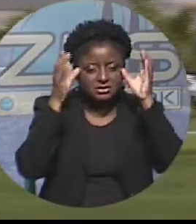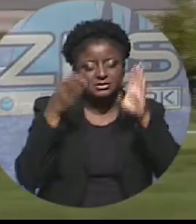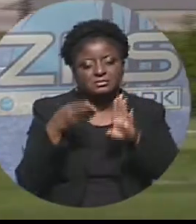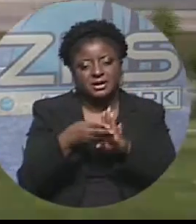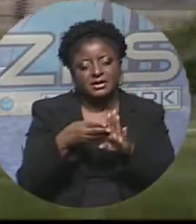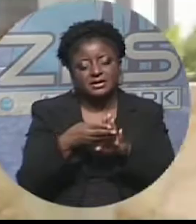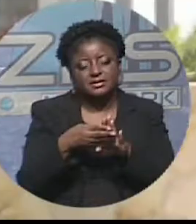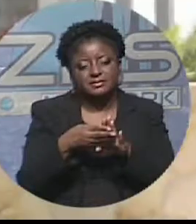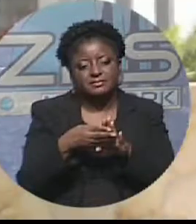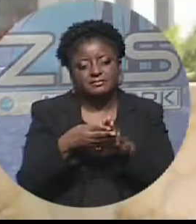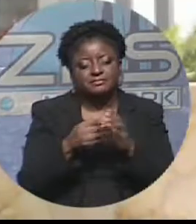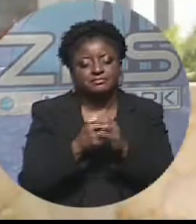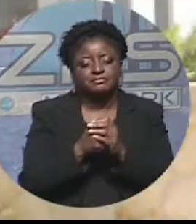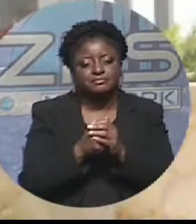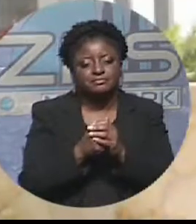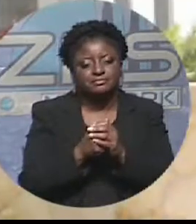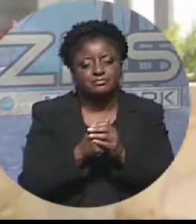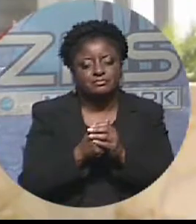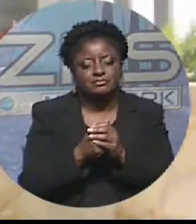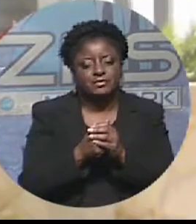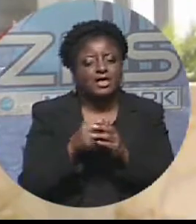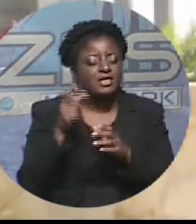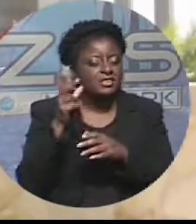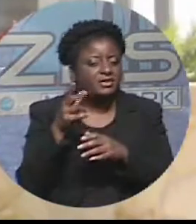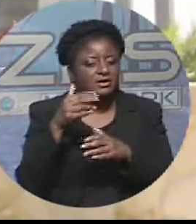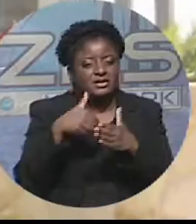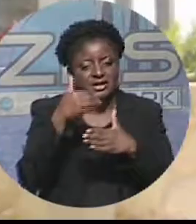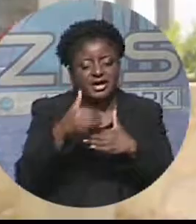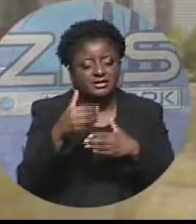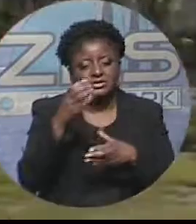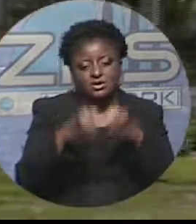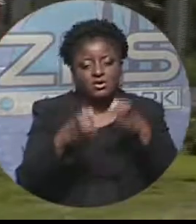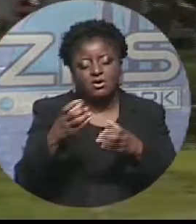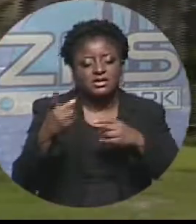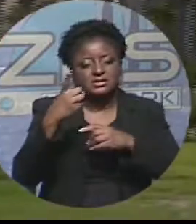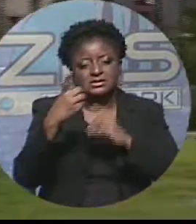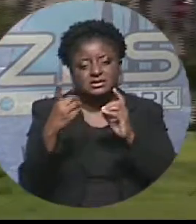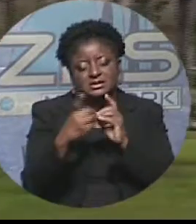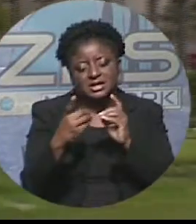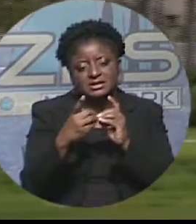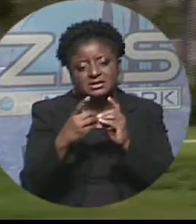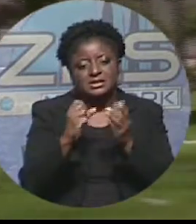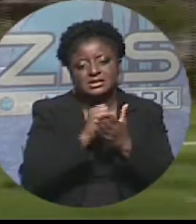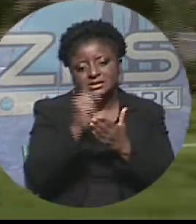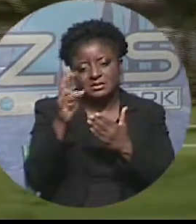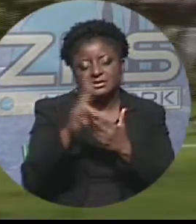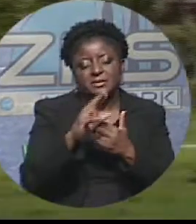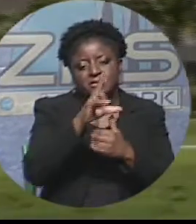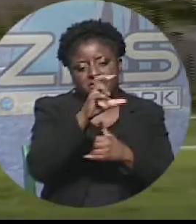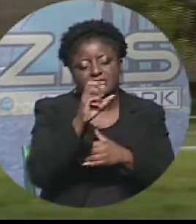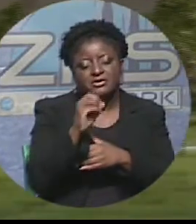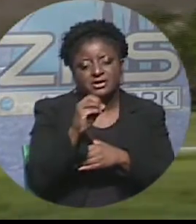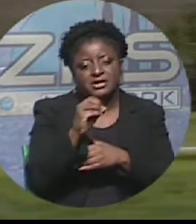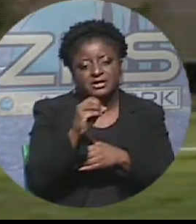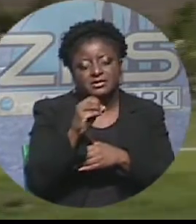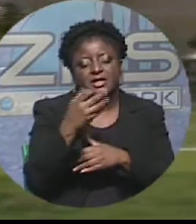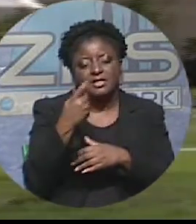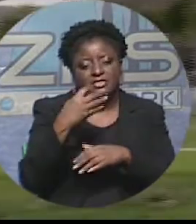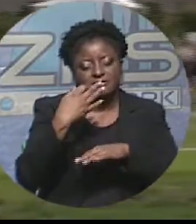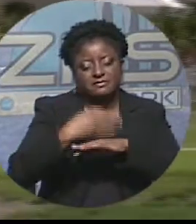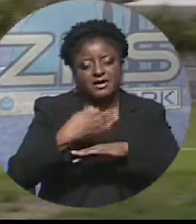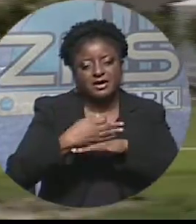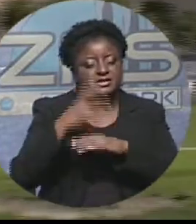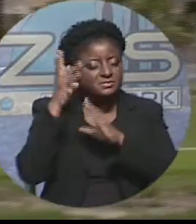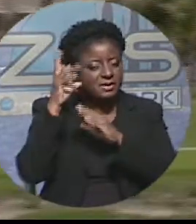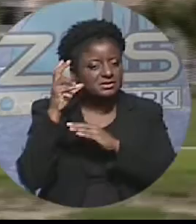the hearing of the provisional liquidation of Bahamar is set for September 30th, at which time the petition is expected to be